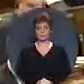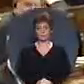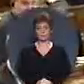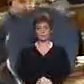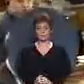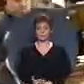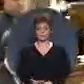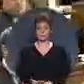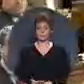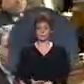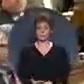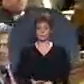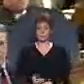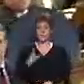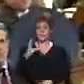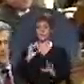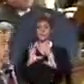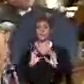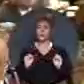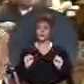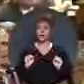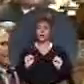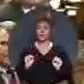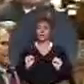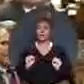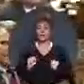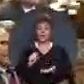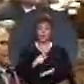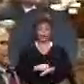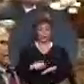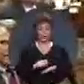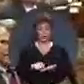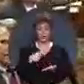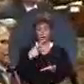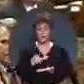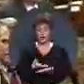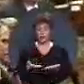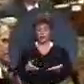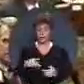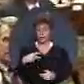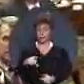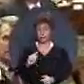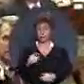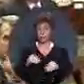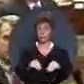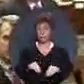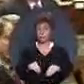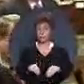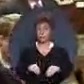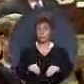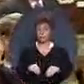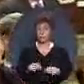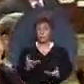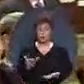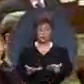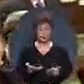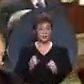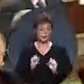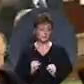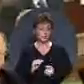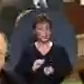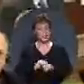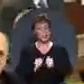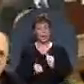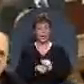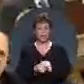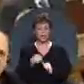Leader of the Opposition. The Parliamentary Secretary of the Prime Minister would urge his party to do a little governing. It'd be good for this country. Yes. Conservatives want to